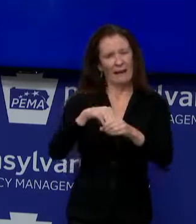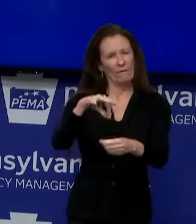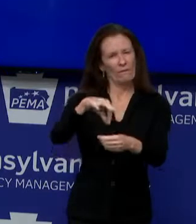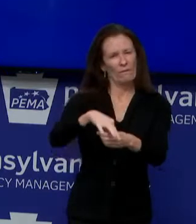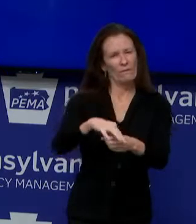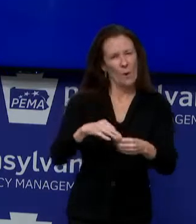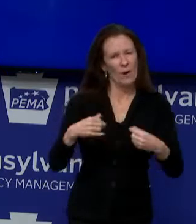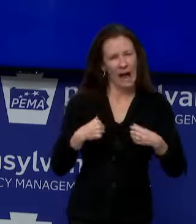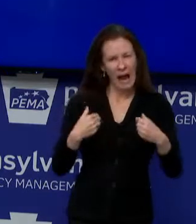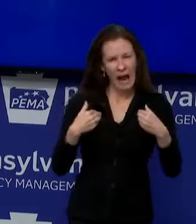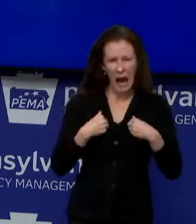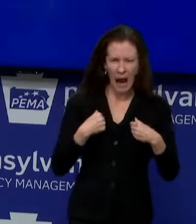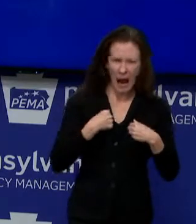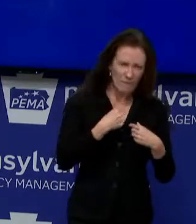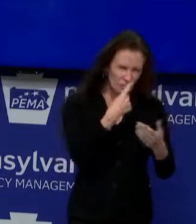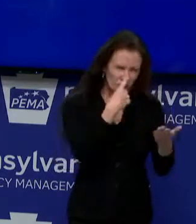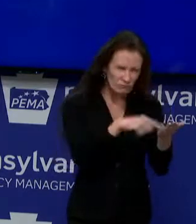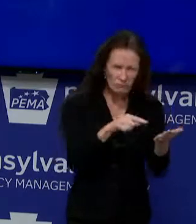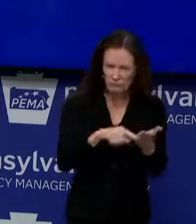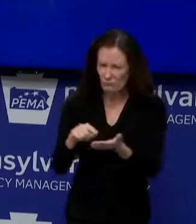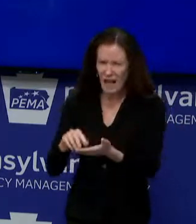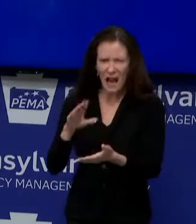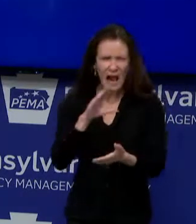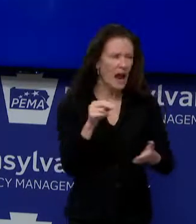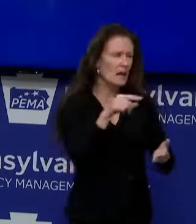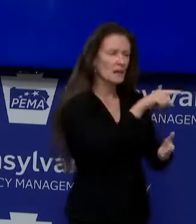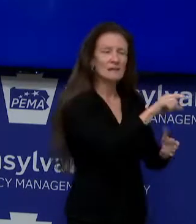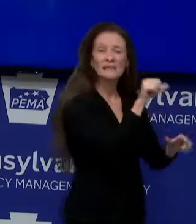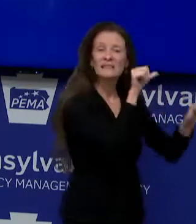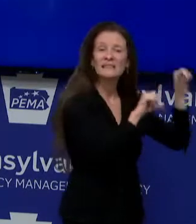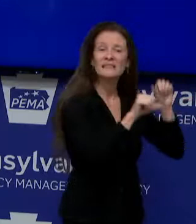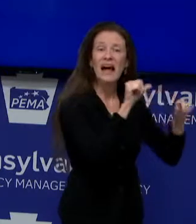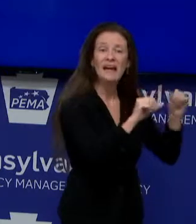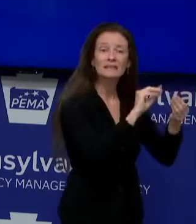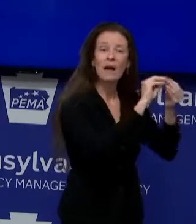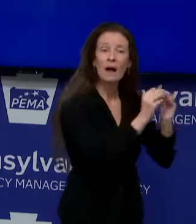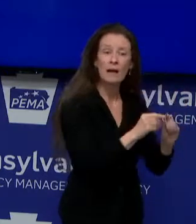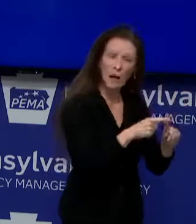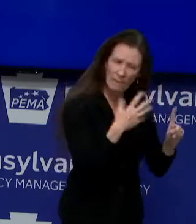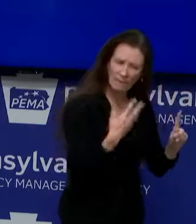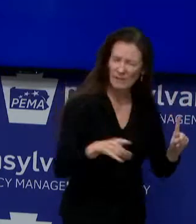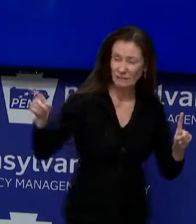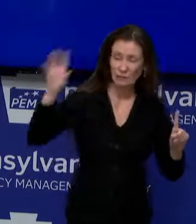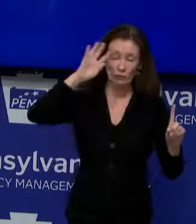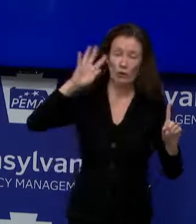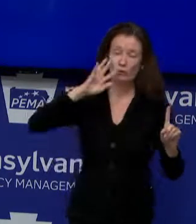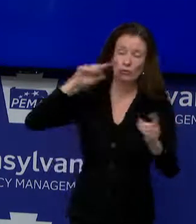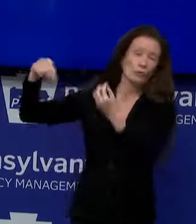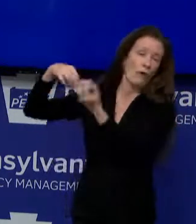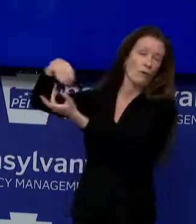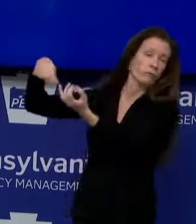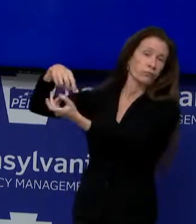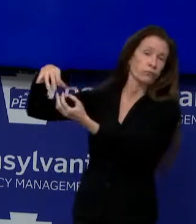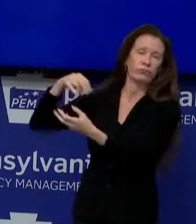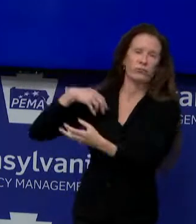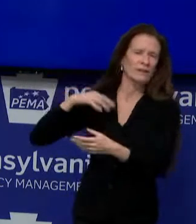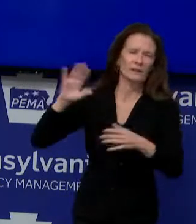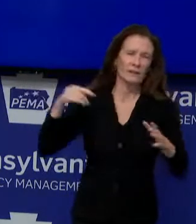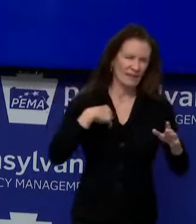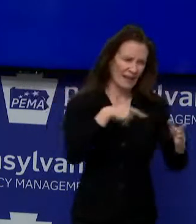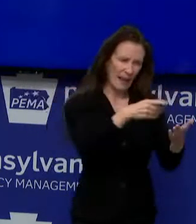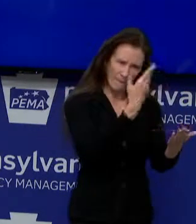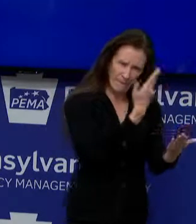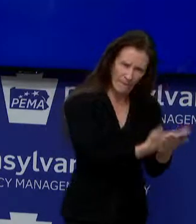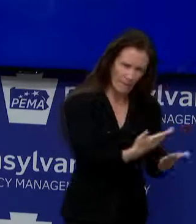by data, rejecting disinformation, and with the understanding that this past election